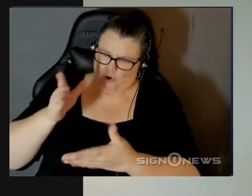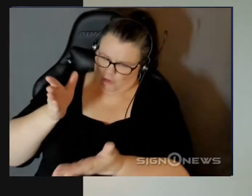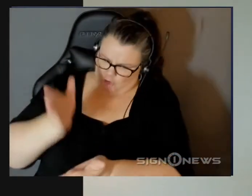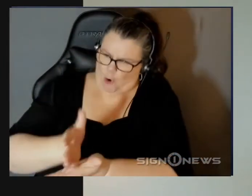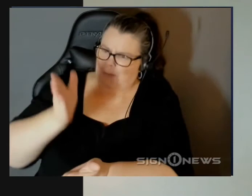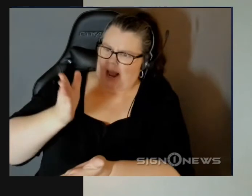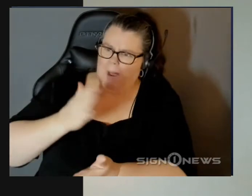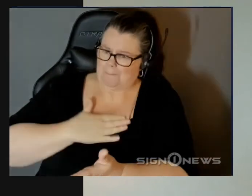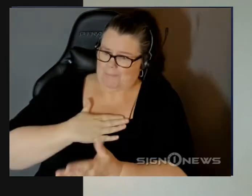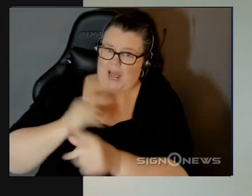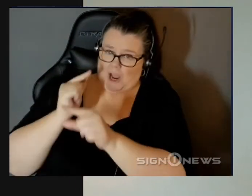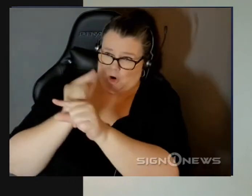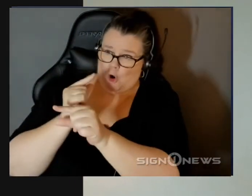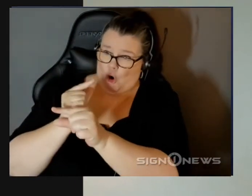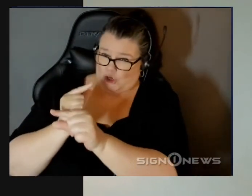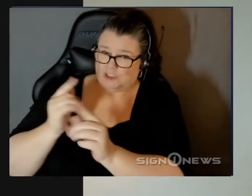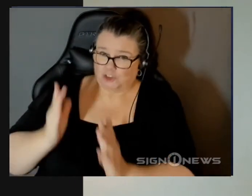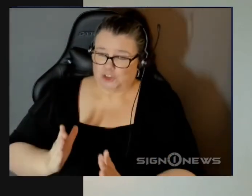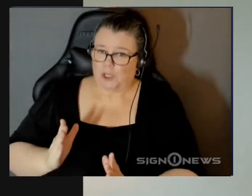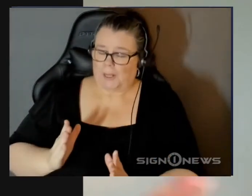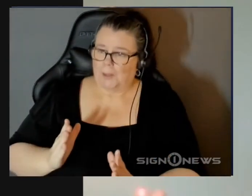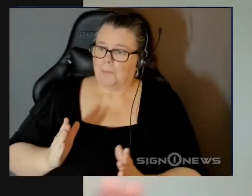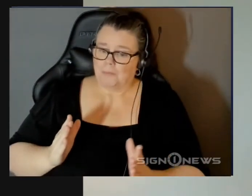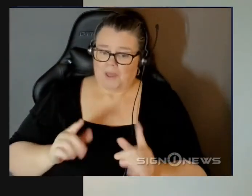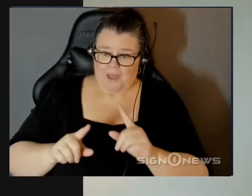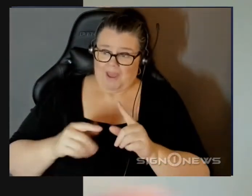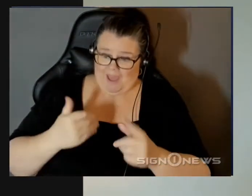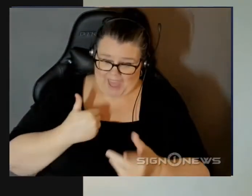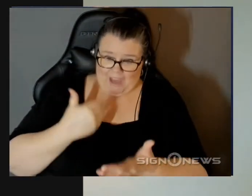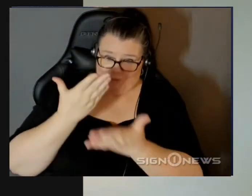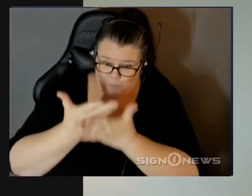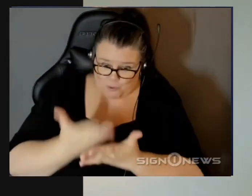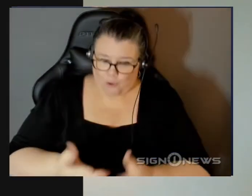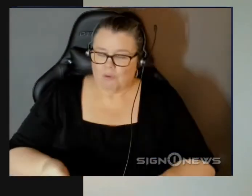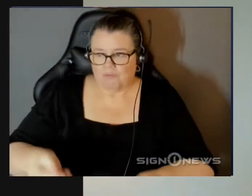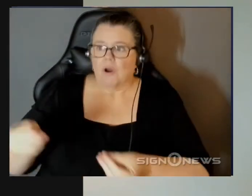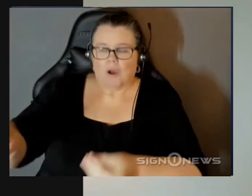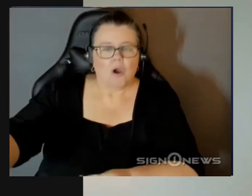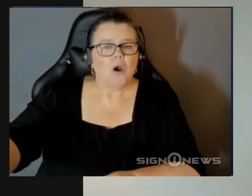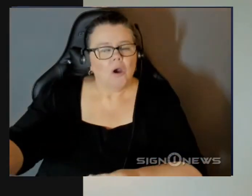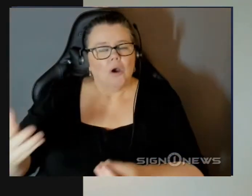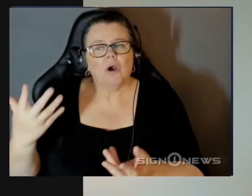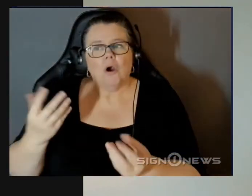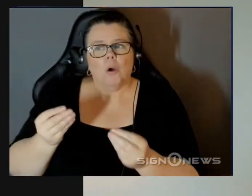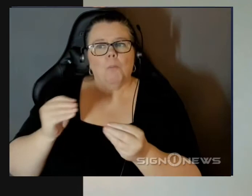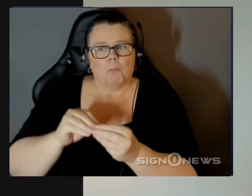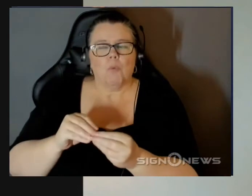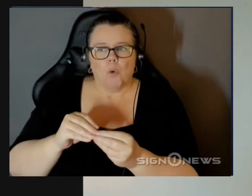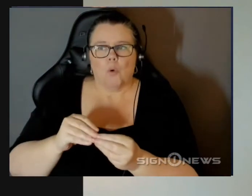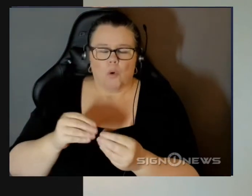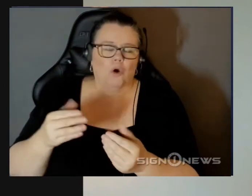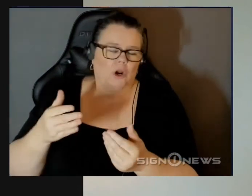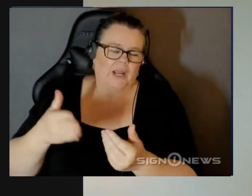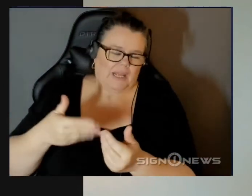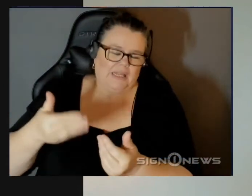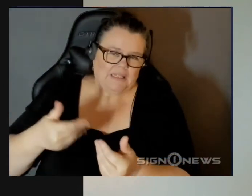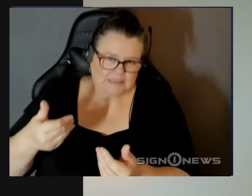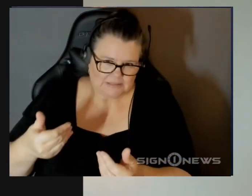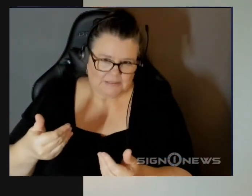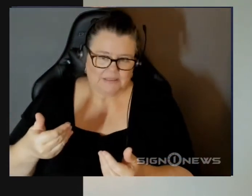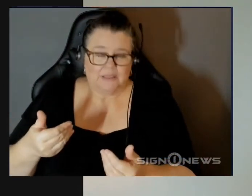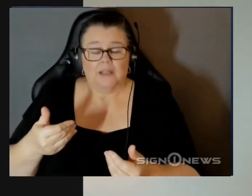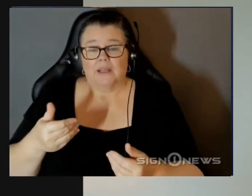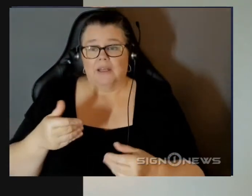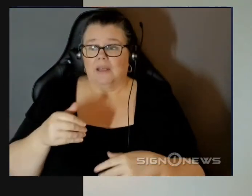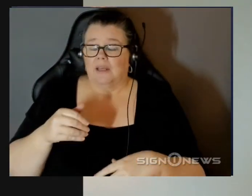so I think that's often, you know, the people that I've stood beside for a long time that have been working towards restoring their rights, that is when it's most